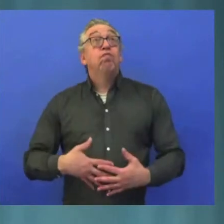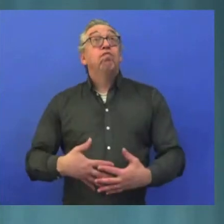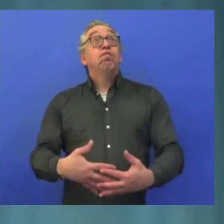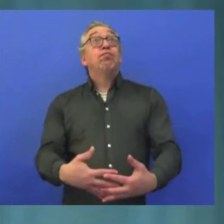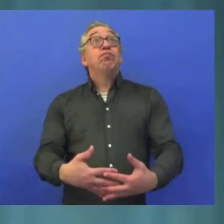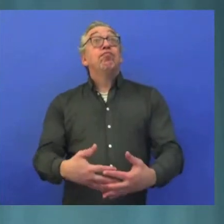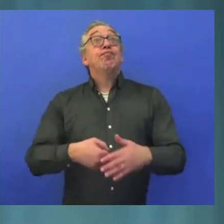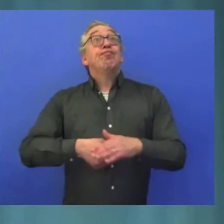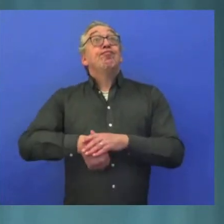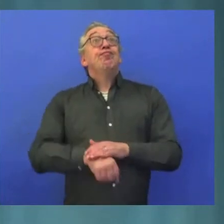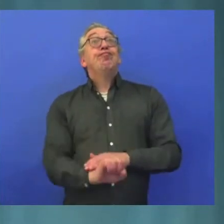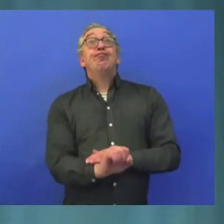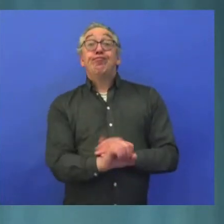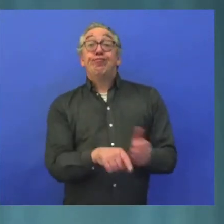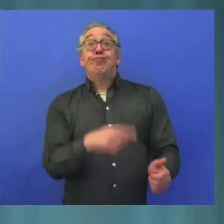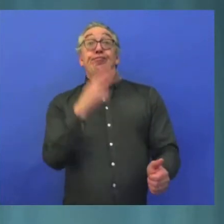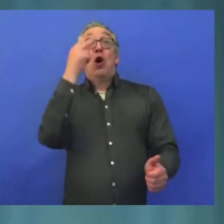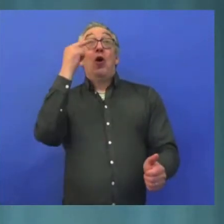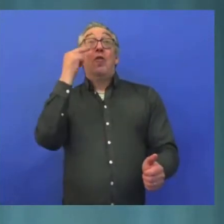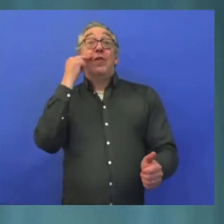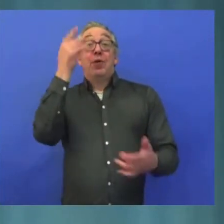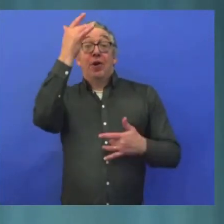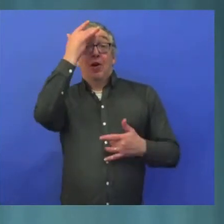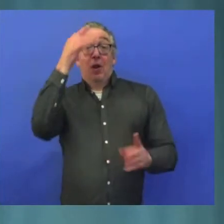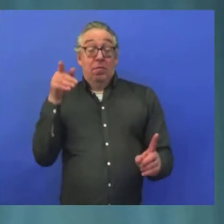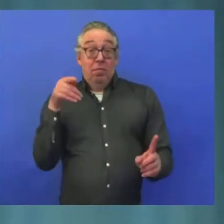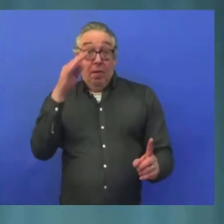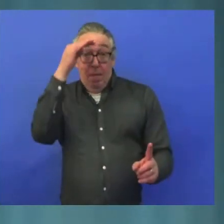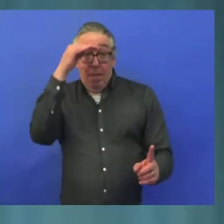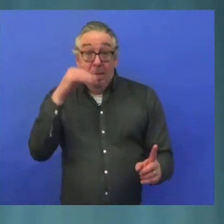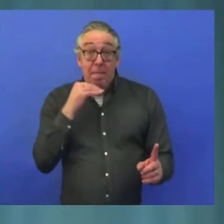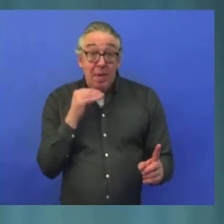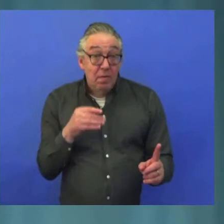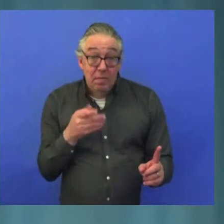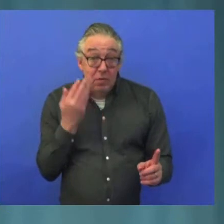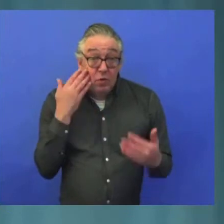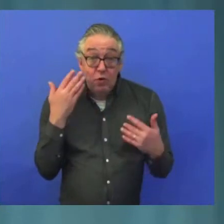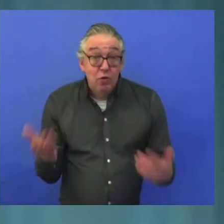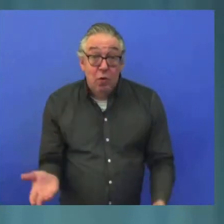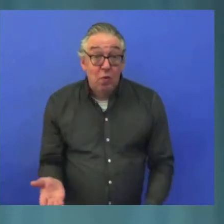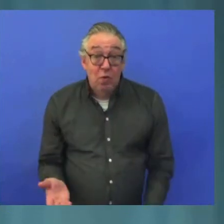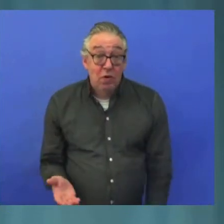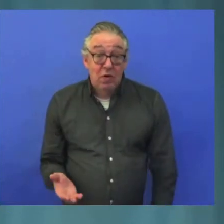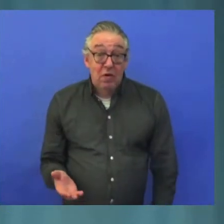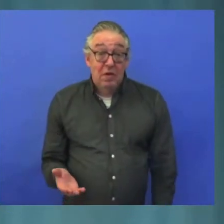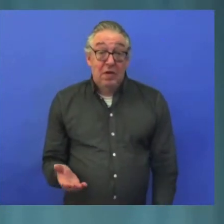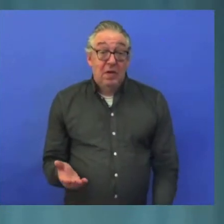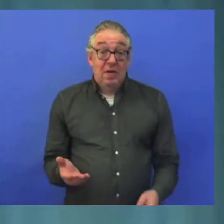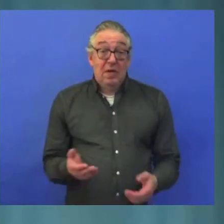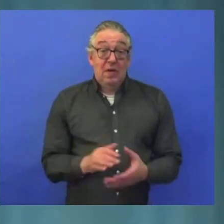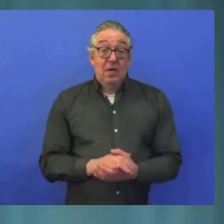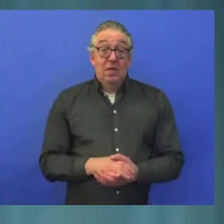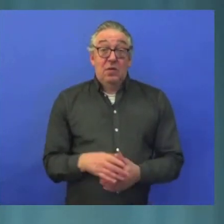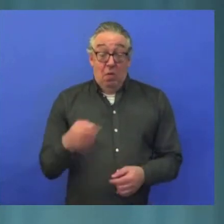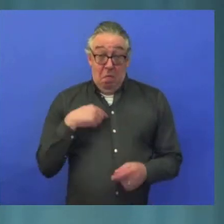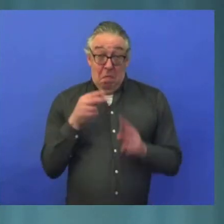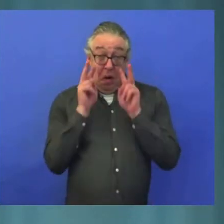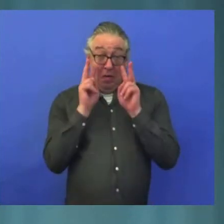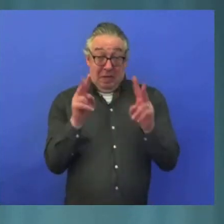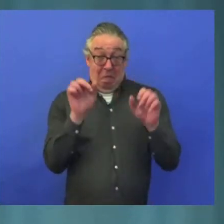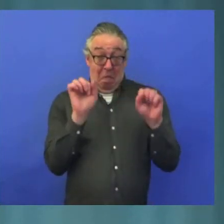my vision is only approximately 2%, 3%. So in Austria, I'm legally